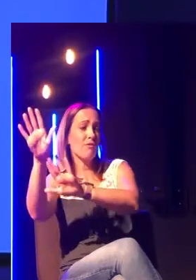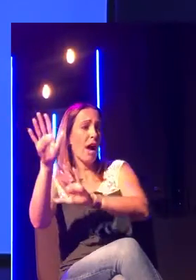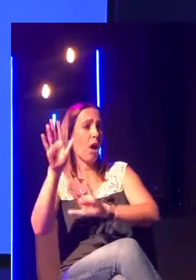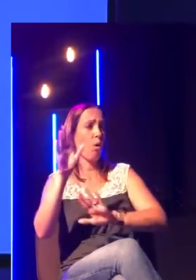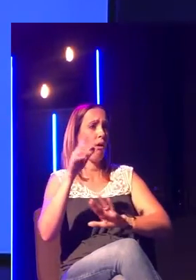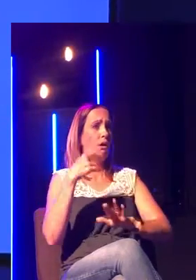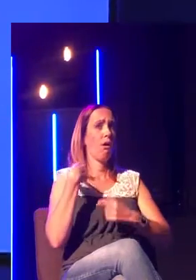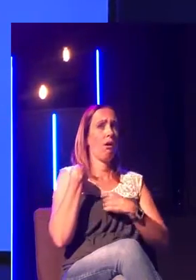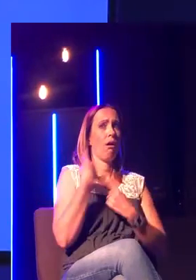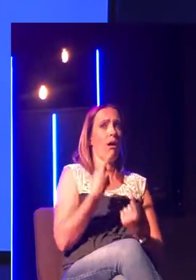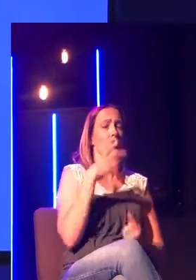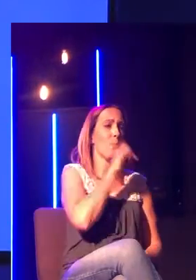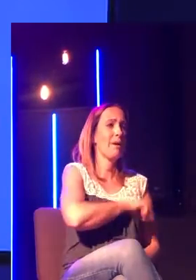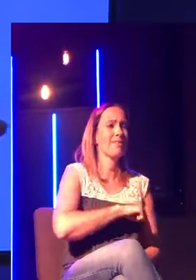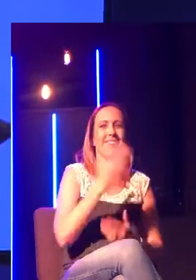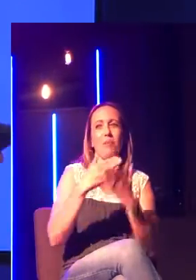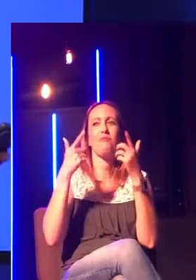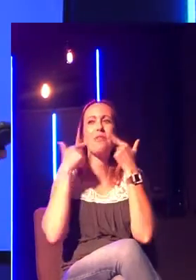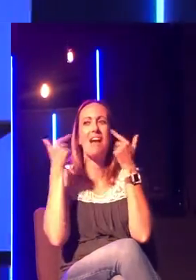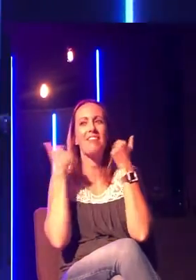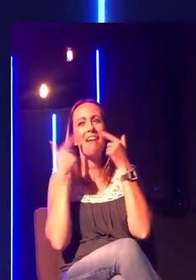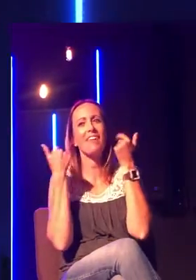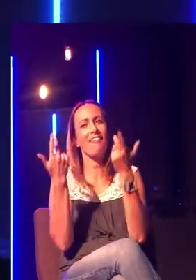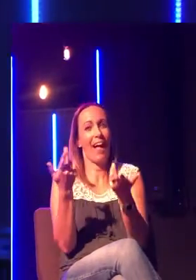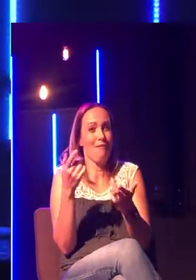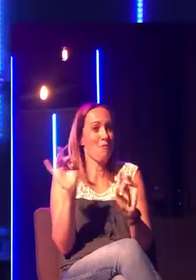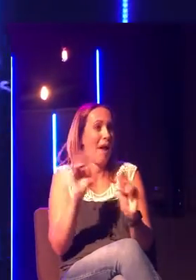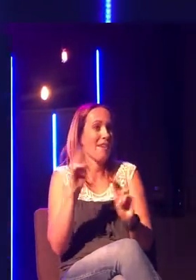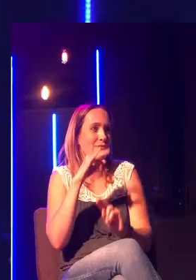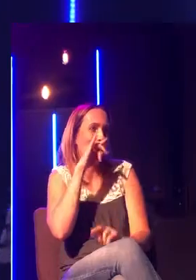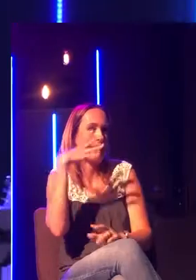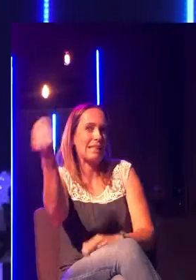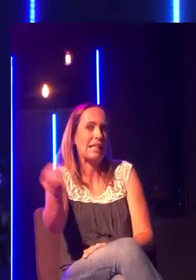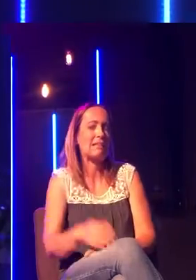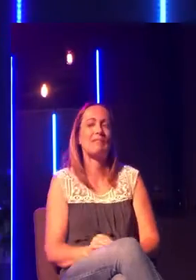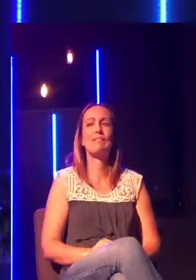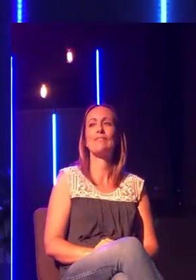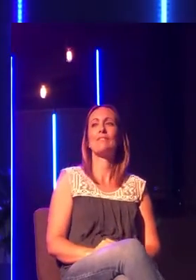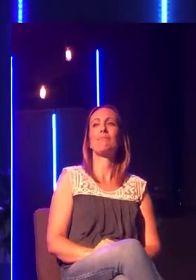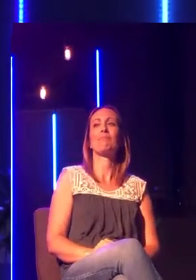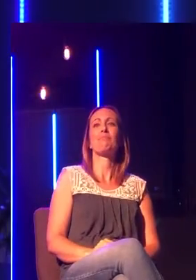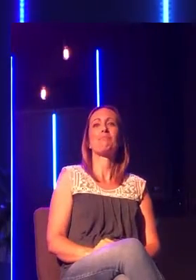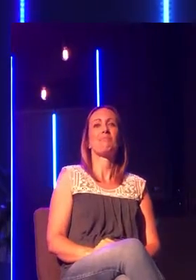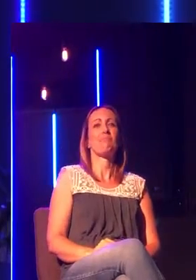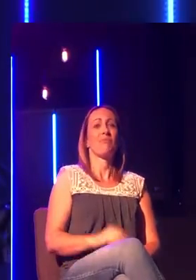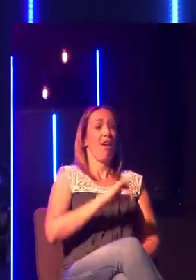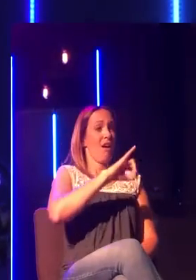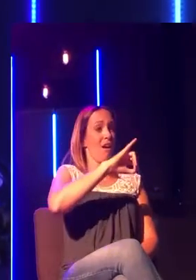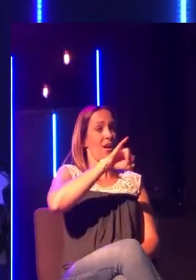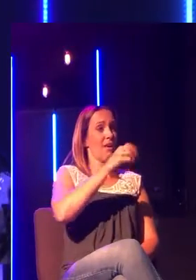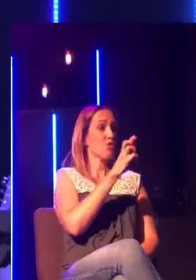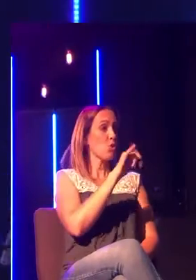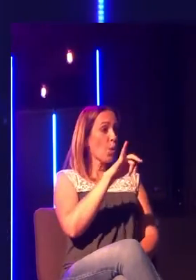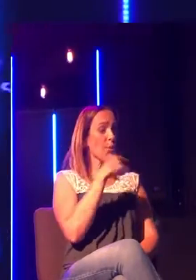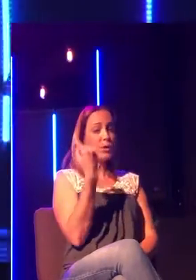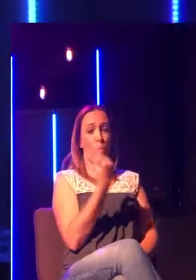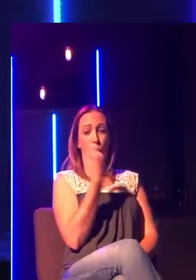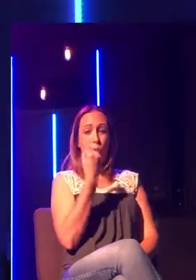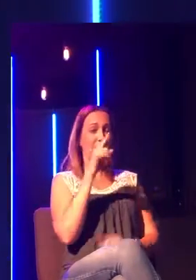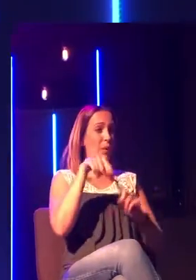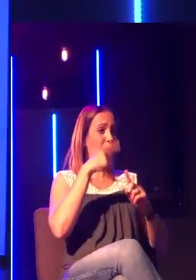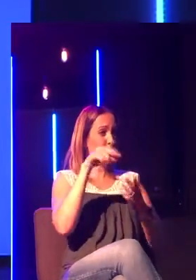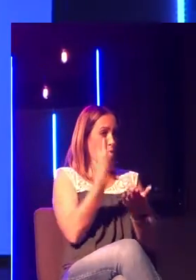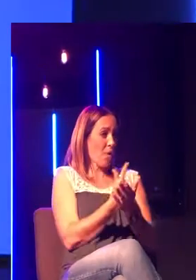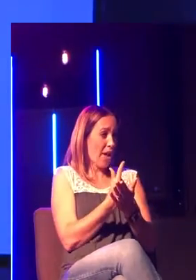laughed a little bit too much on that one. I don't know if that's good or not. If joy was only on the day that you graduated, you'll